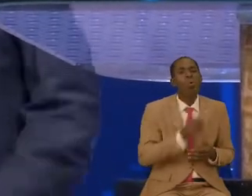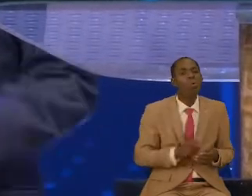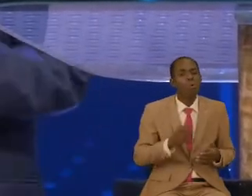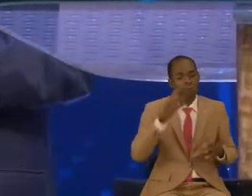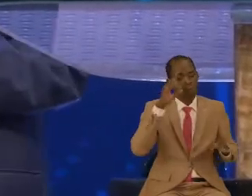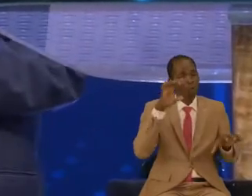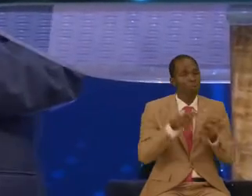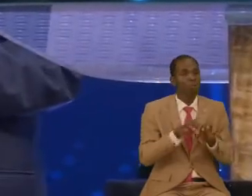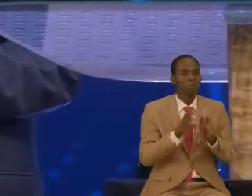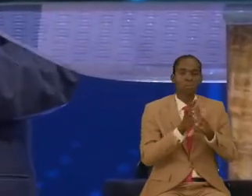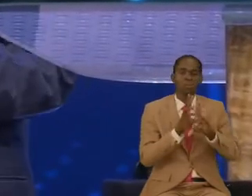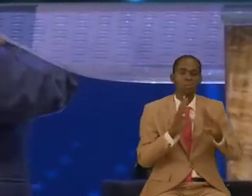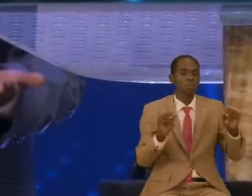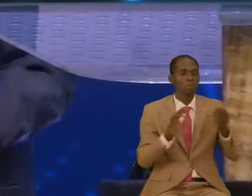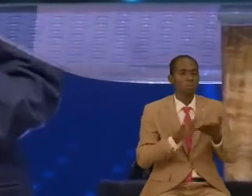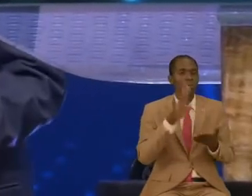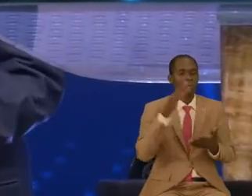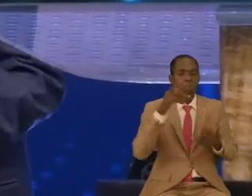glory. Personal